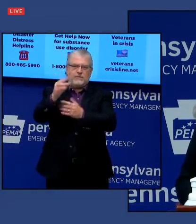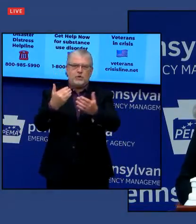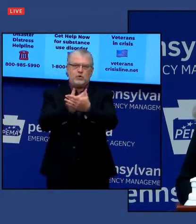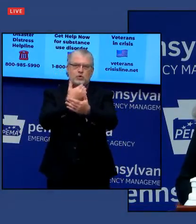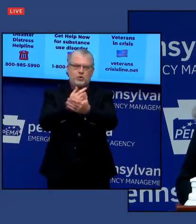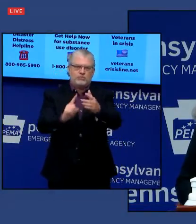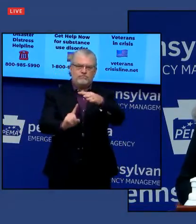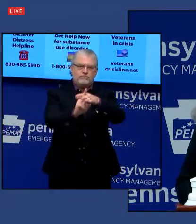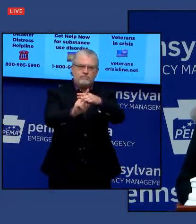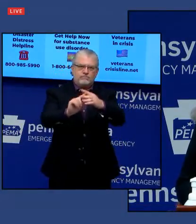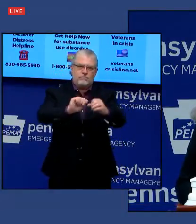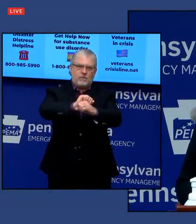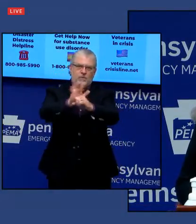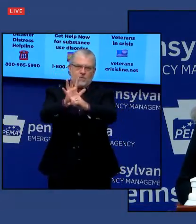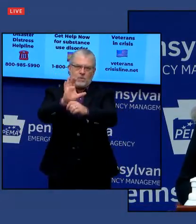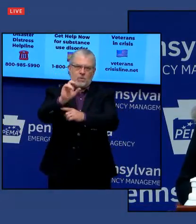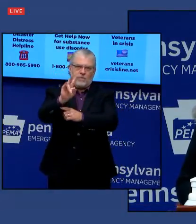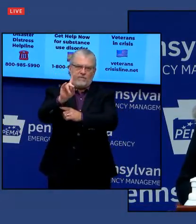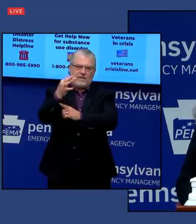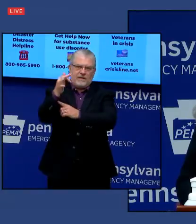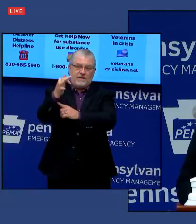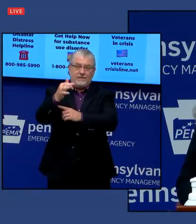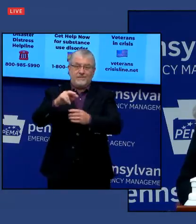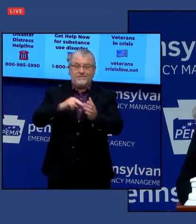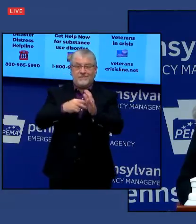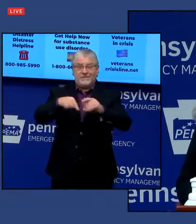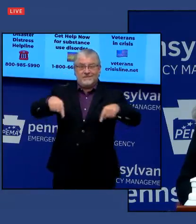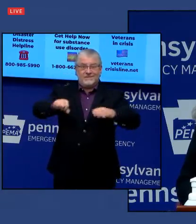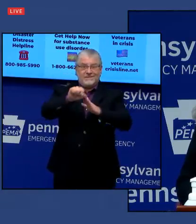COVID-19. This brings our statewide total now to